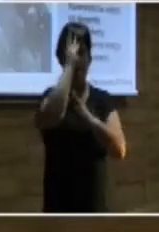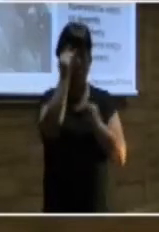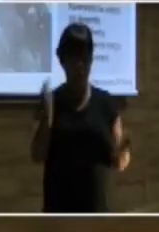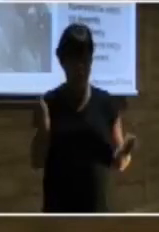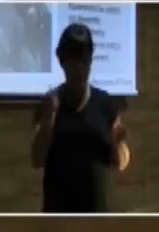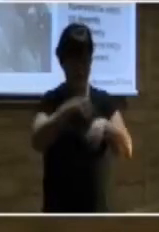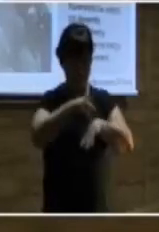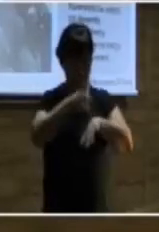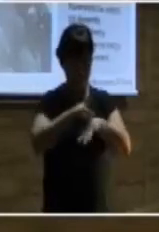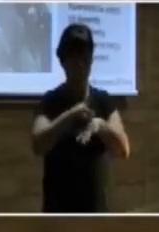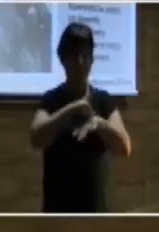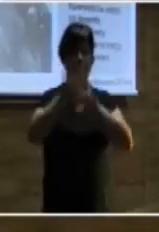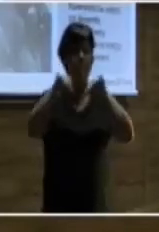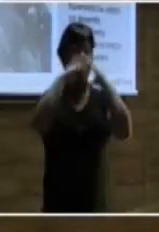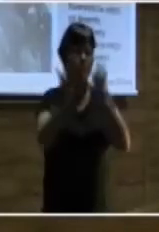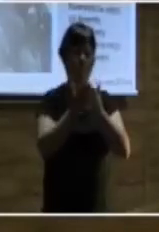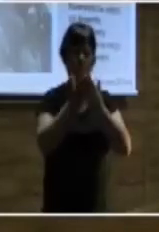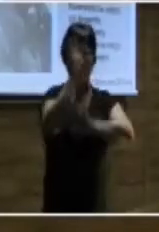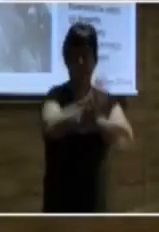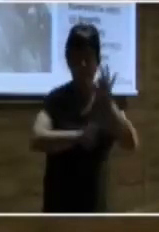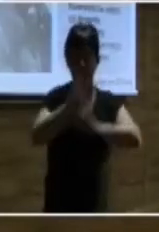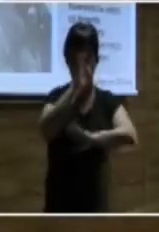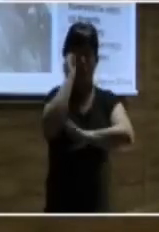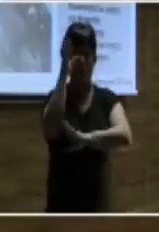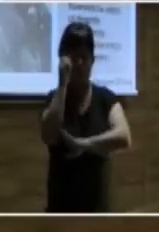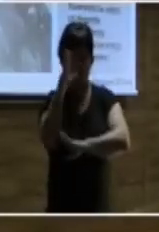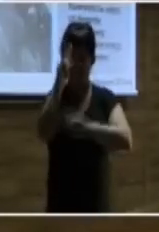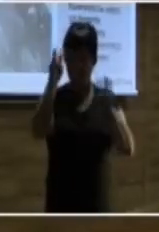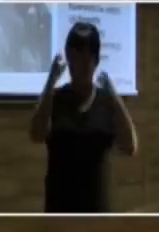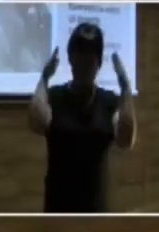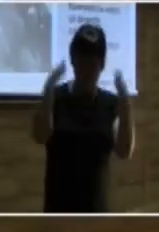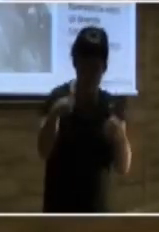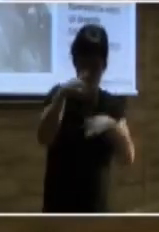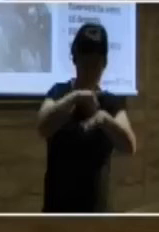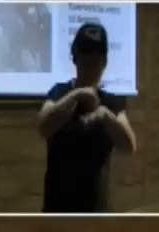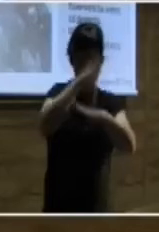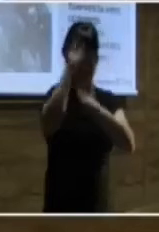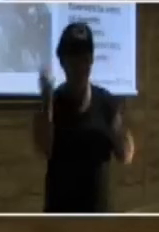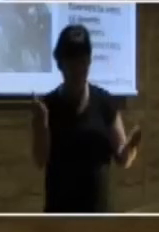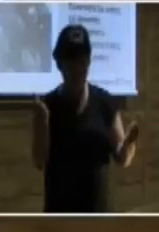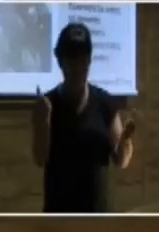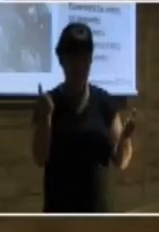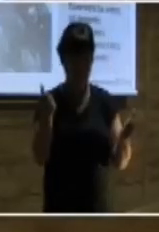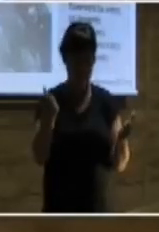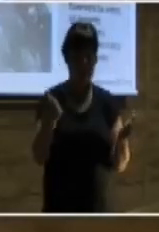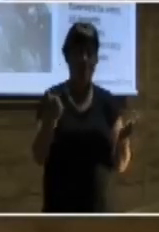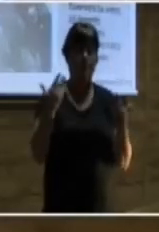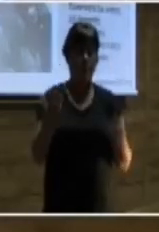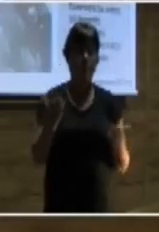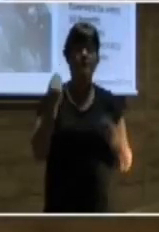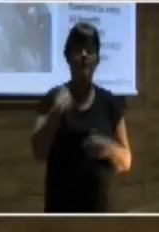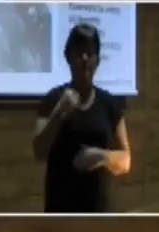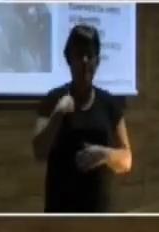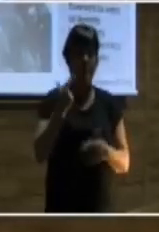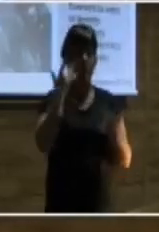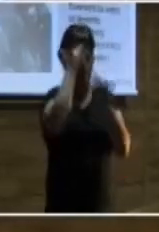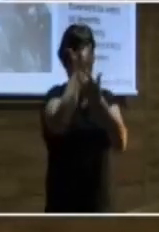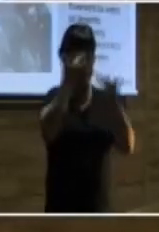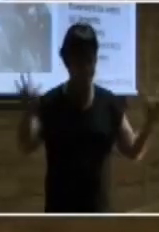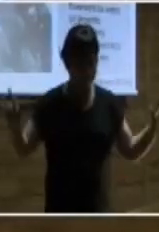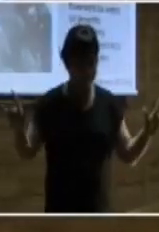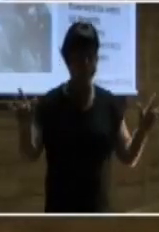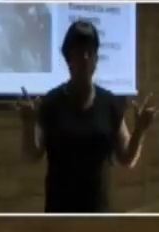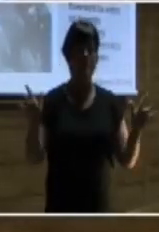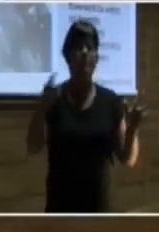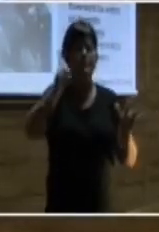about dementia. But part of the awareness is also launching our report. So this report looks